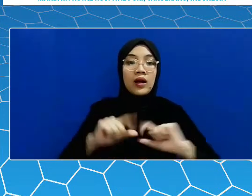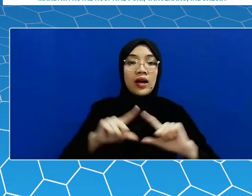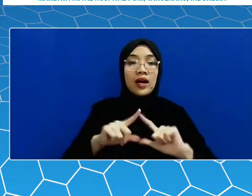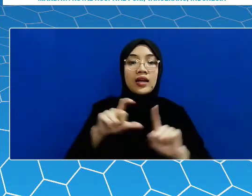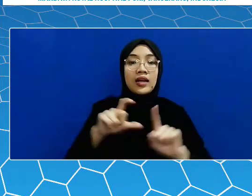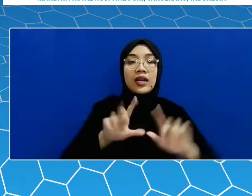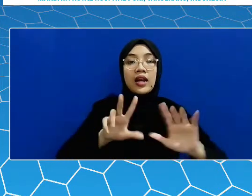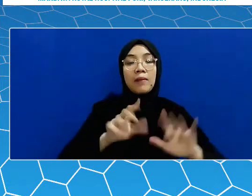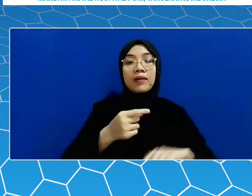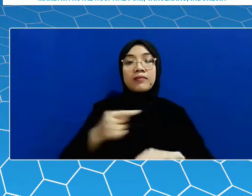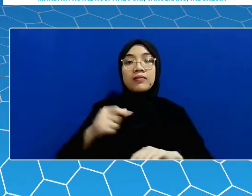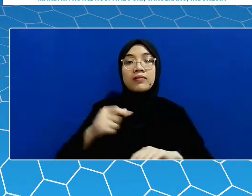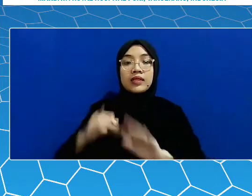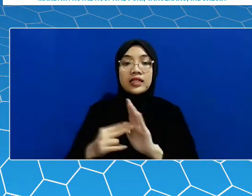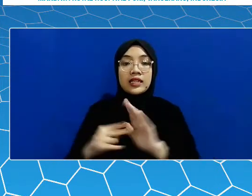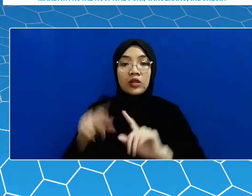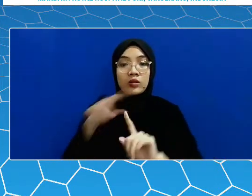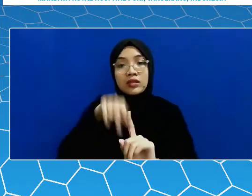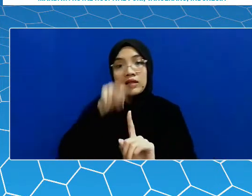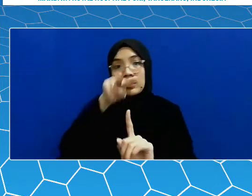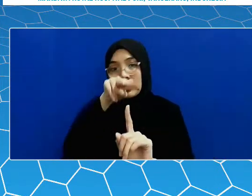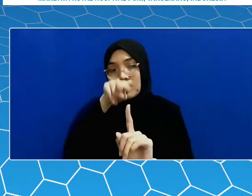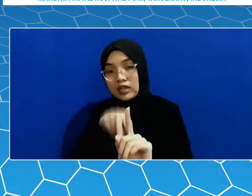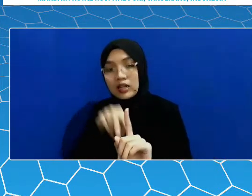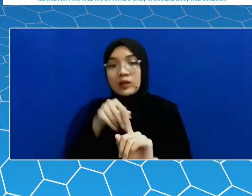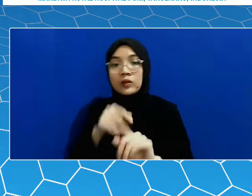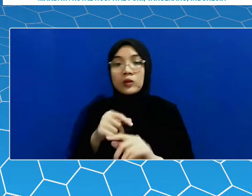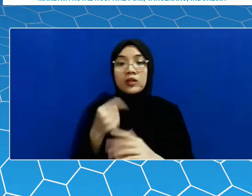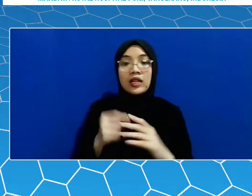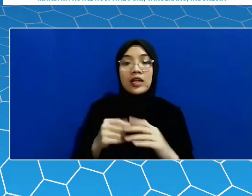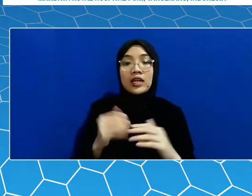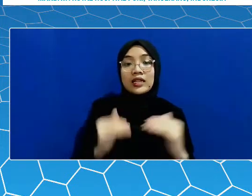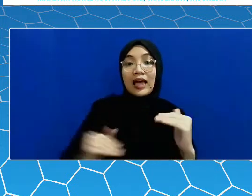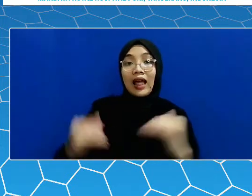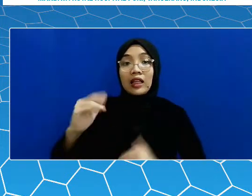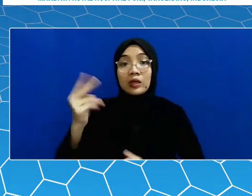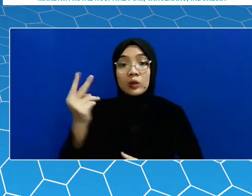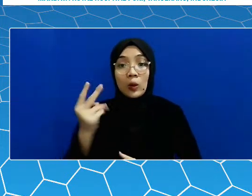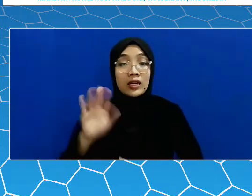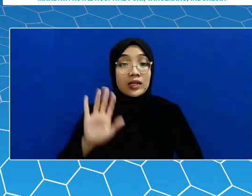score of above 2, there are also GPS